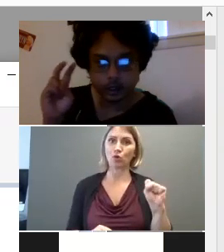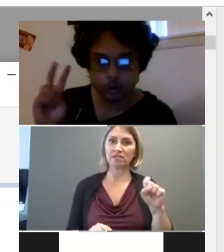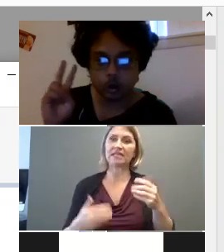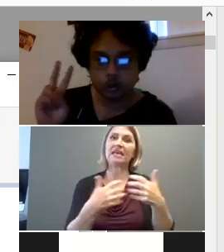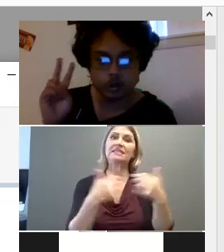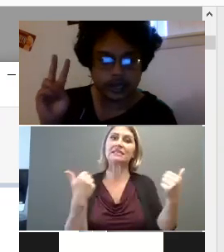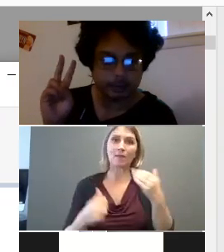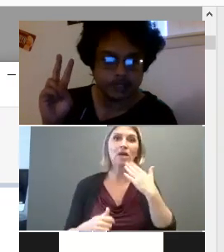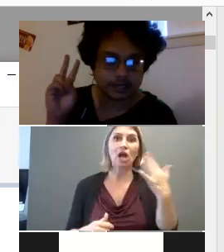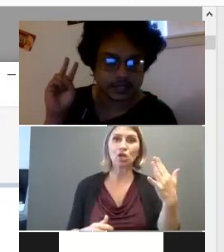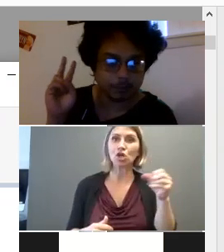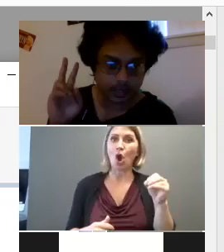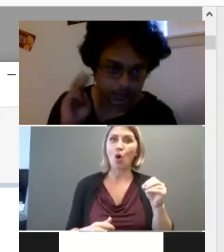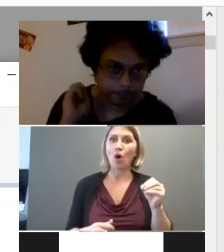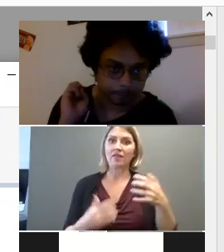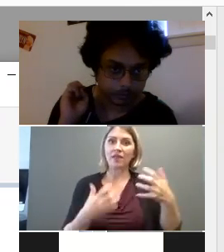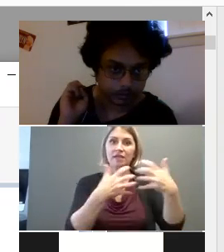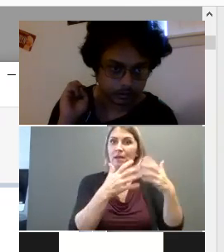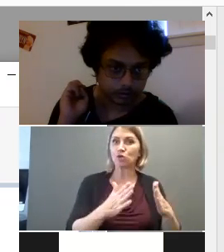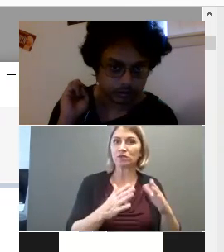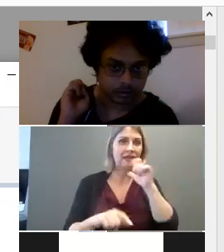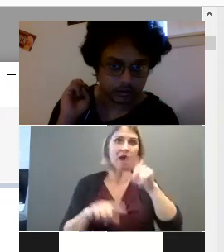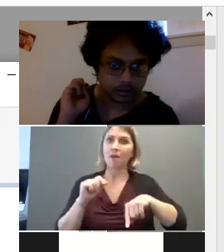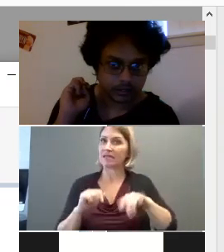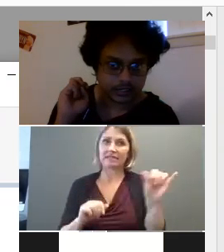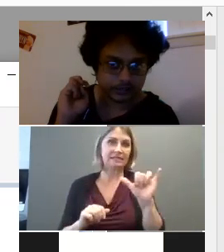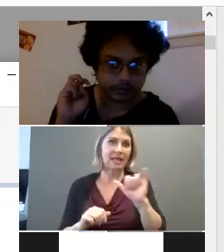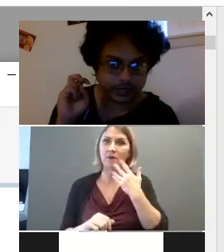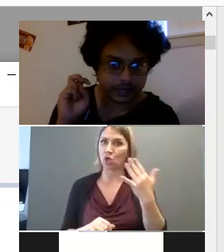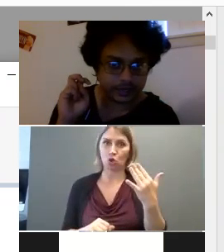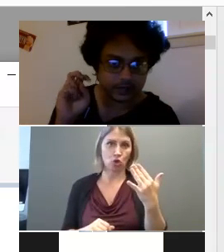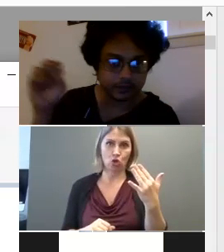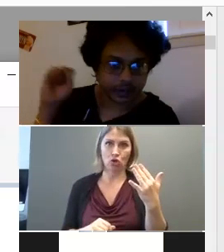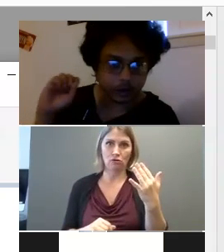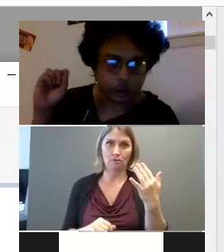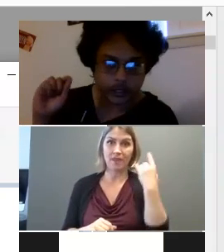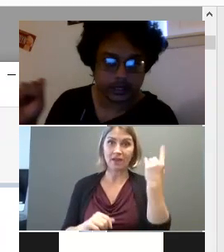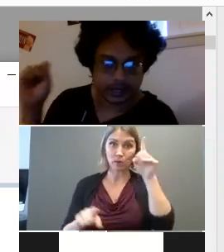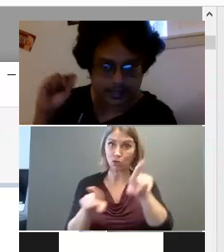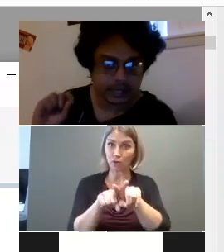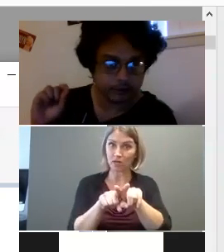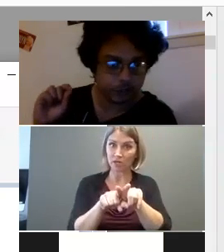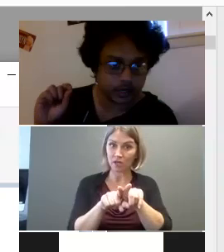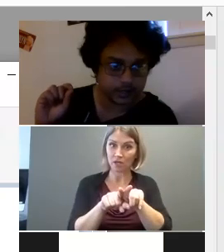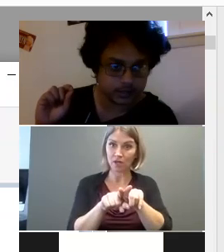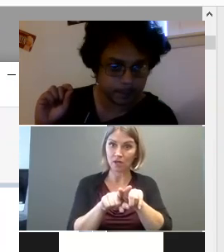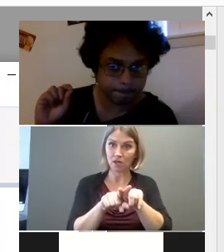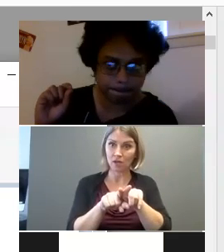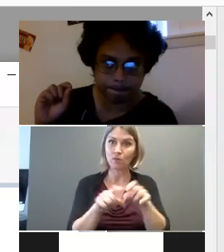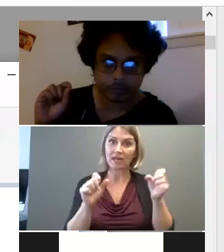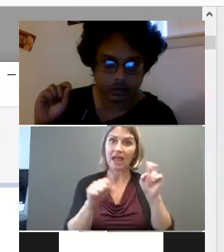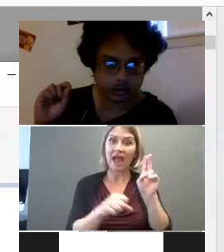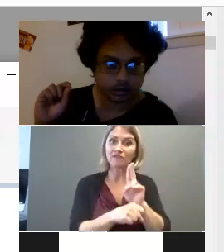that no two neighbors are the same color. Does everyone agree that we cannot do it in less than four